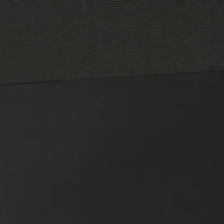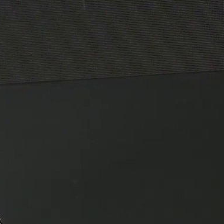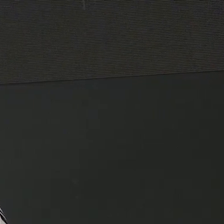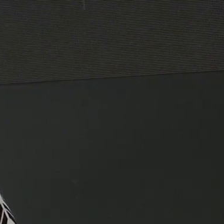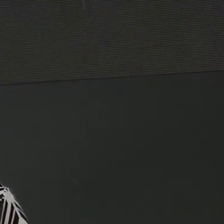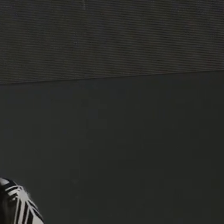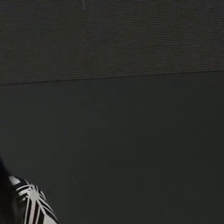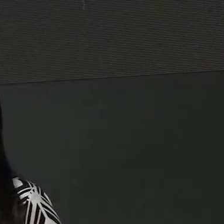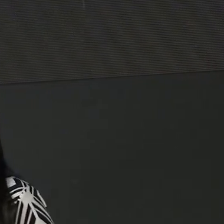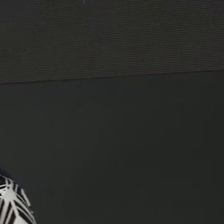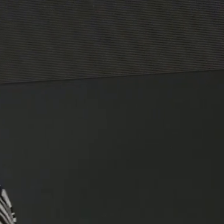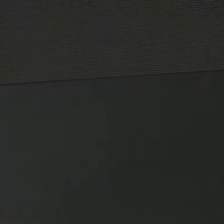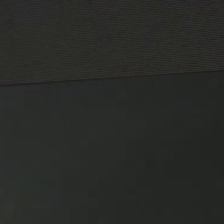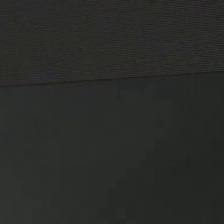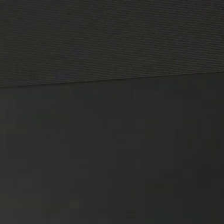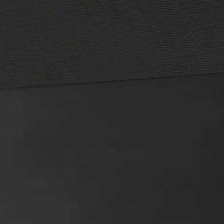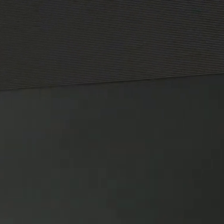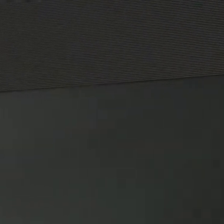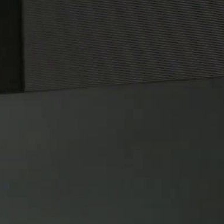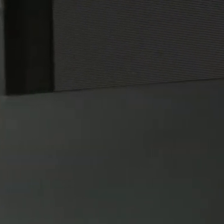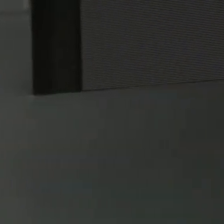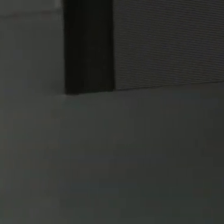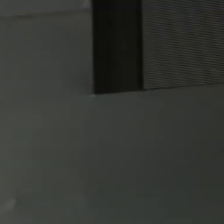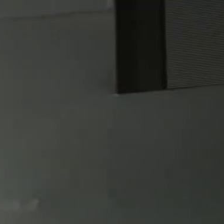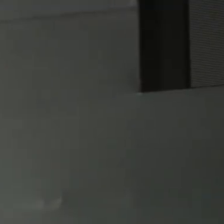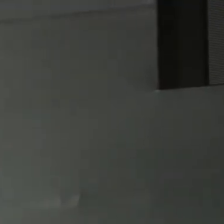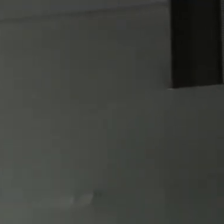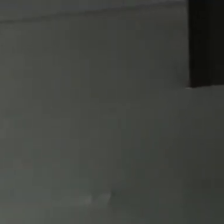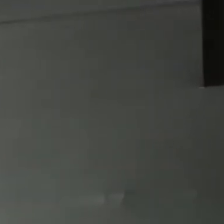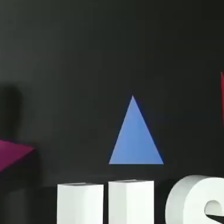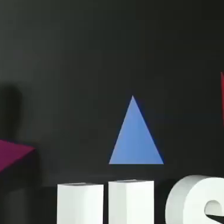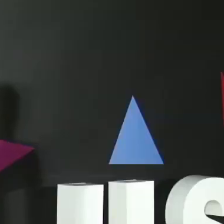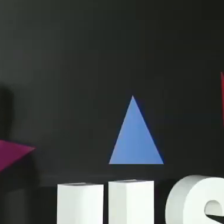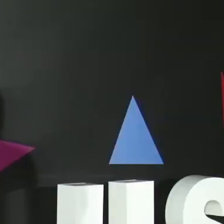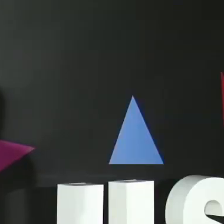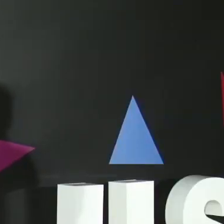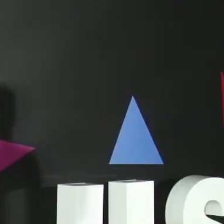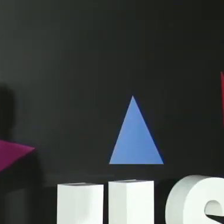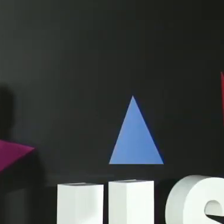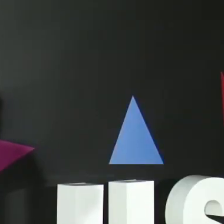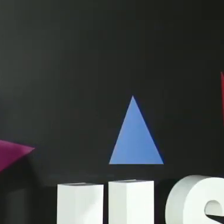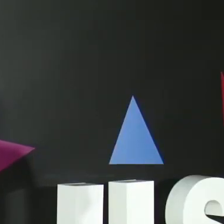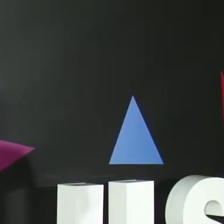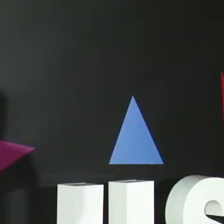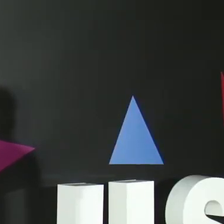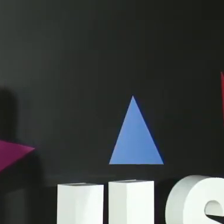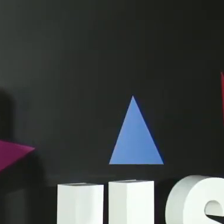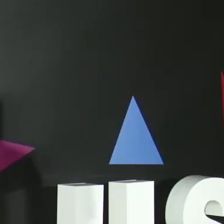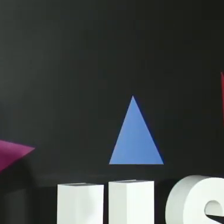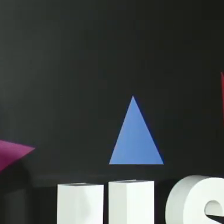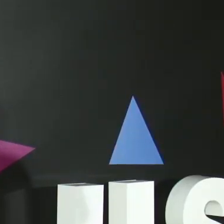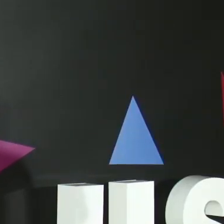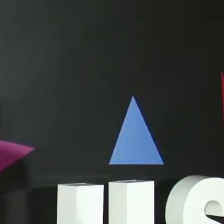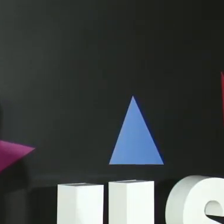kids. She next went to the Eritrean school for the deaf, and they said, sorry, he's blind. We don't